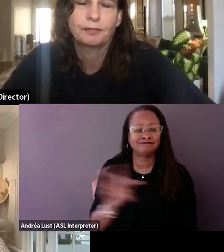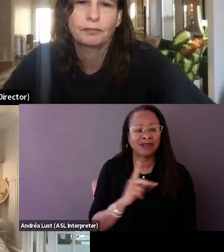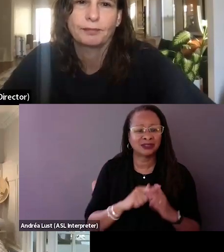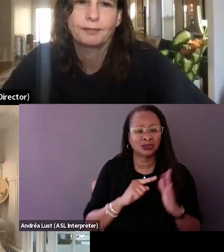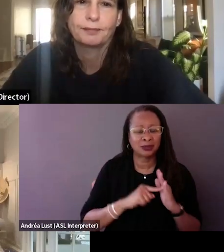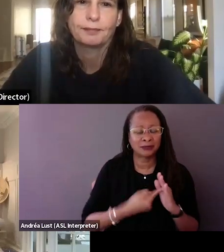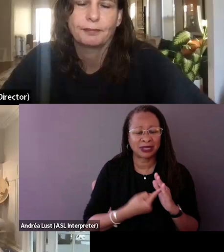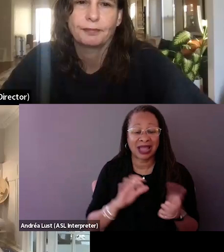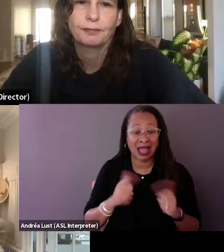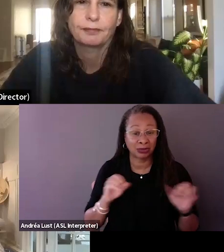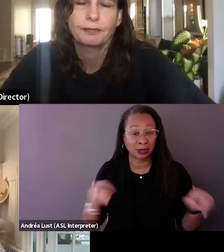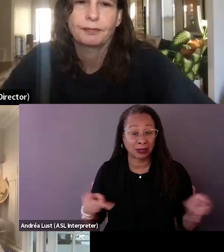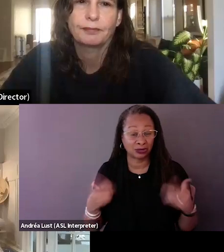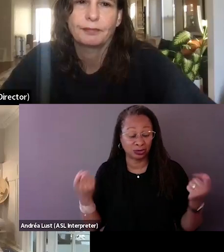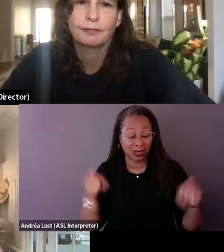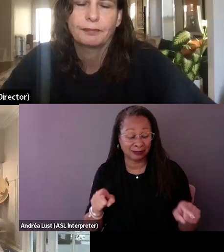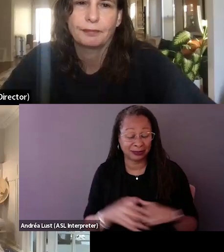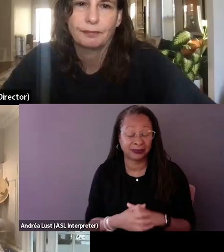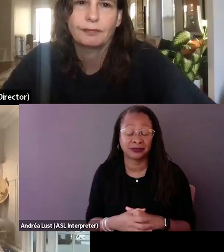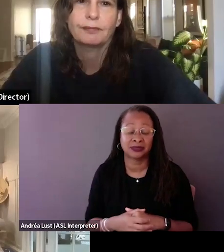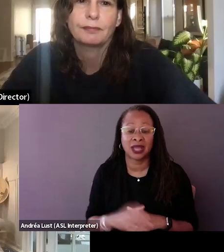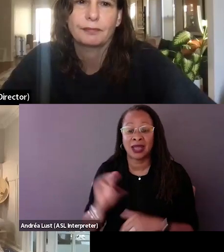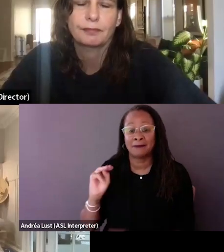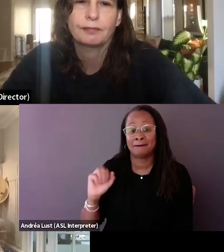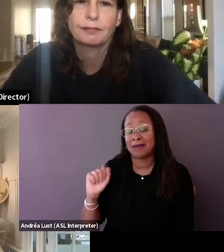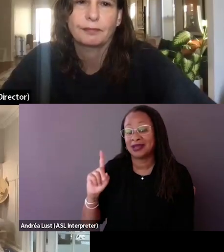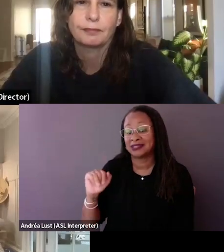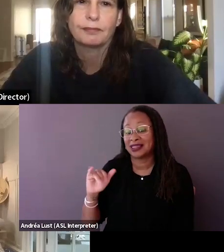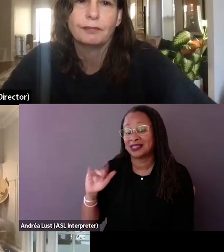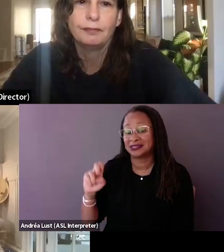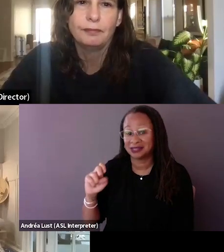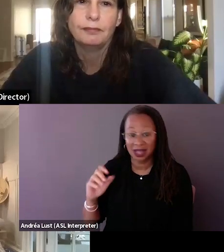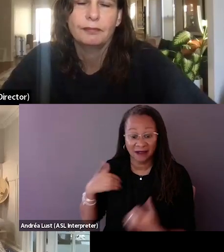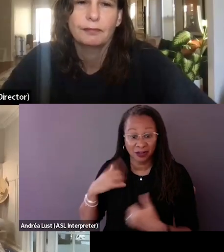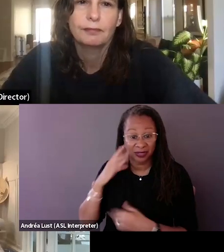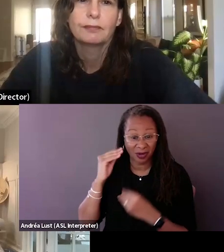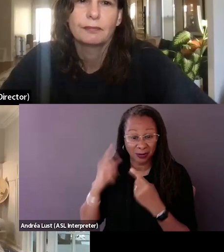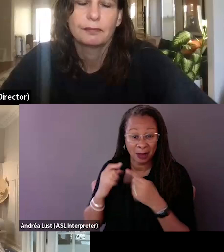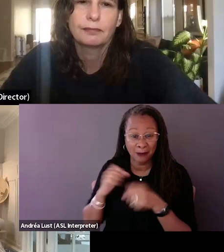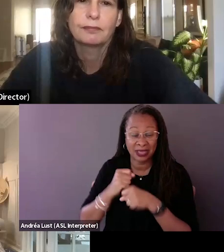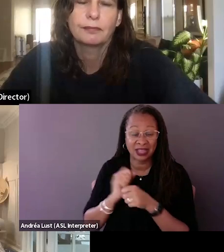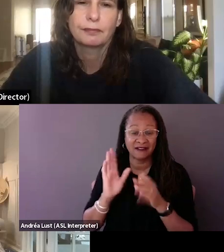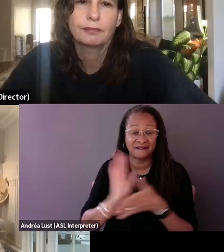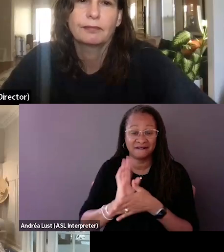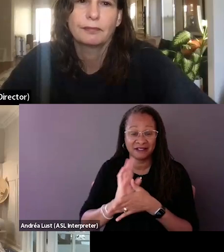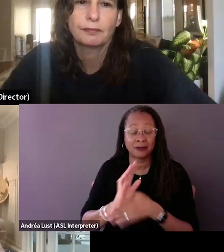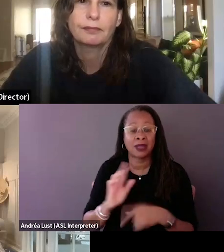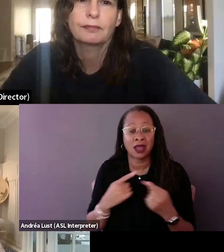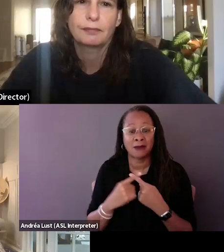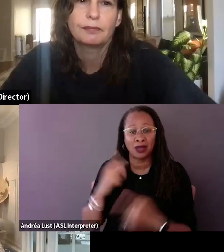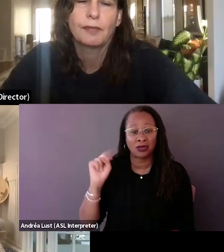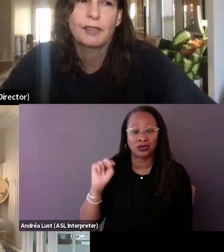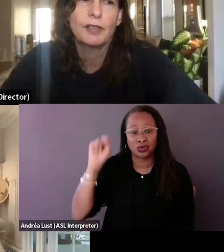an opportunity like this come along? And Madeline, had you been thinking about making a film about North Korea? And then Sue, how did you get involved with